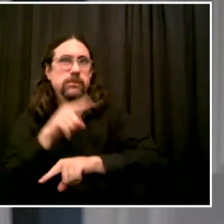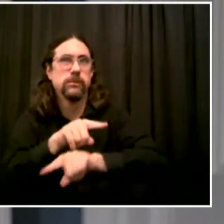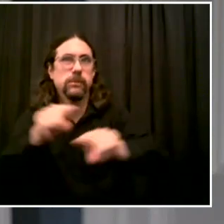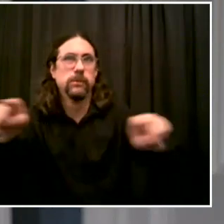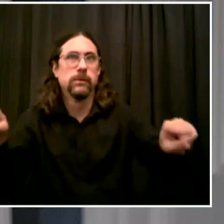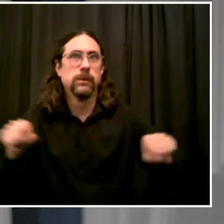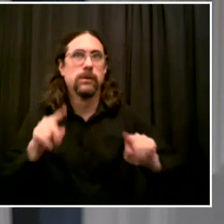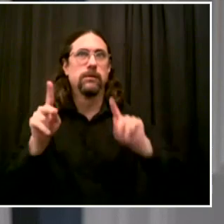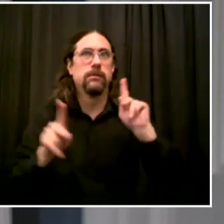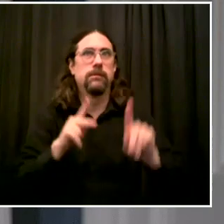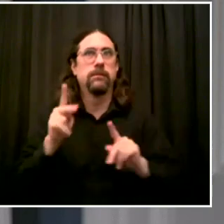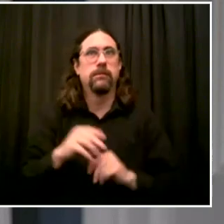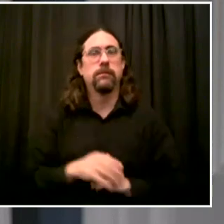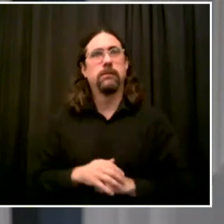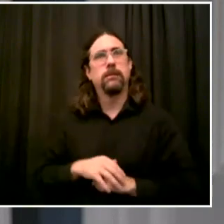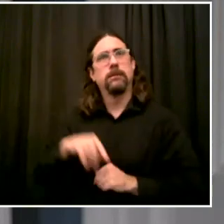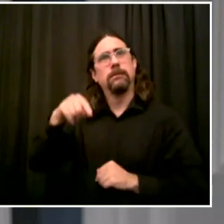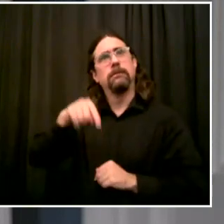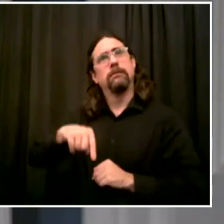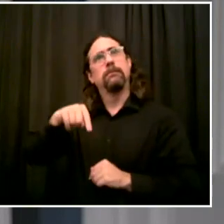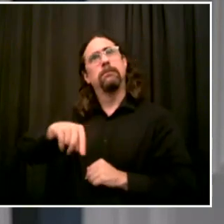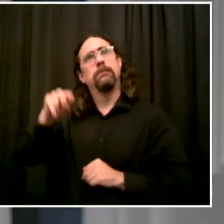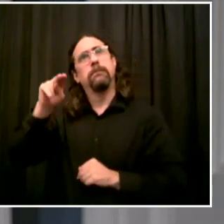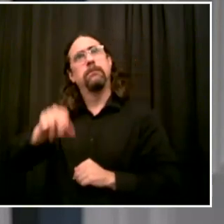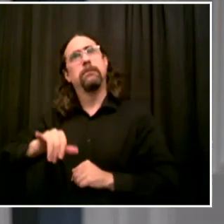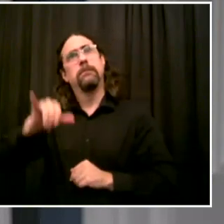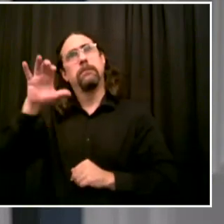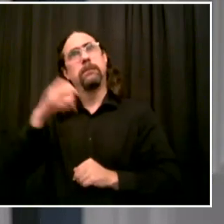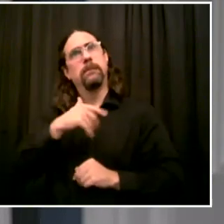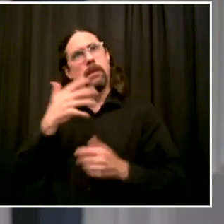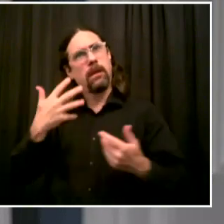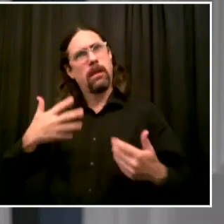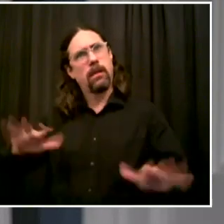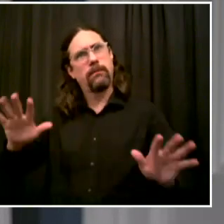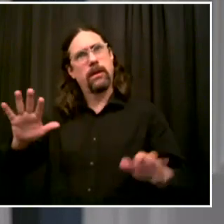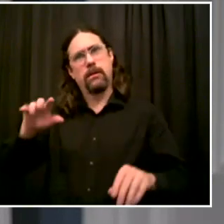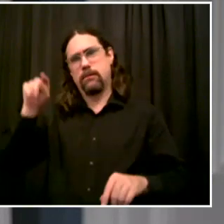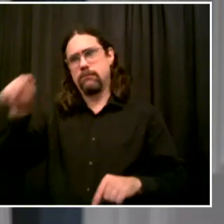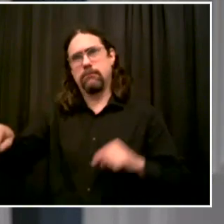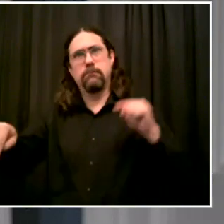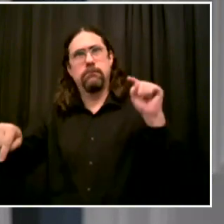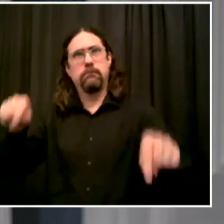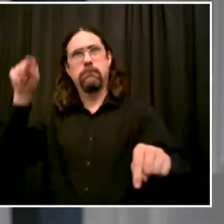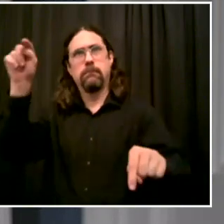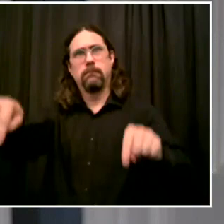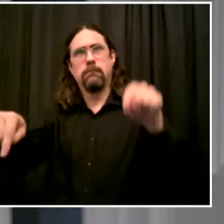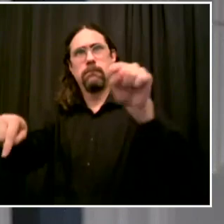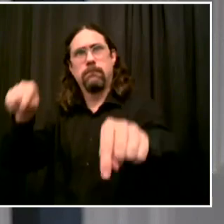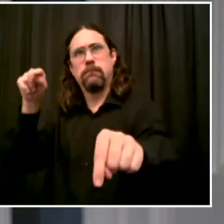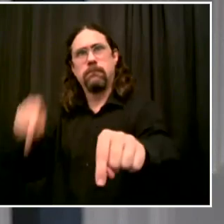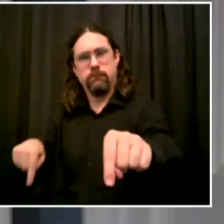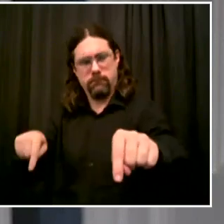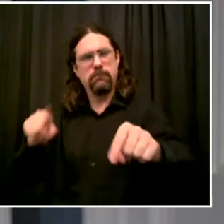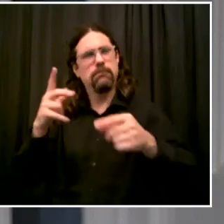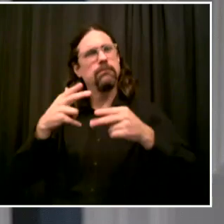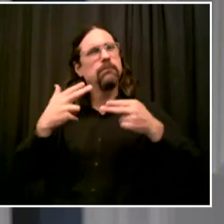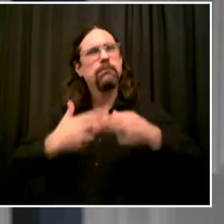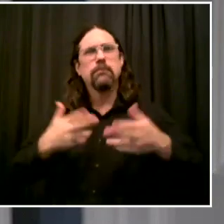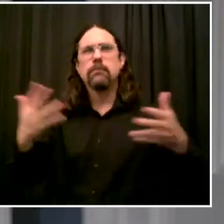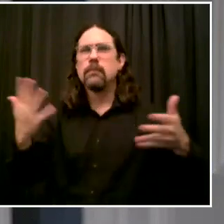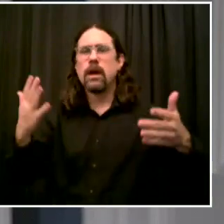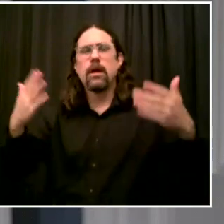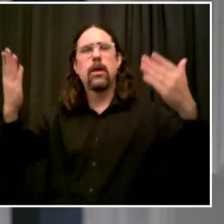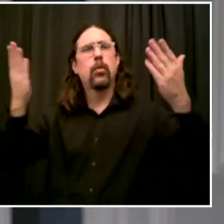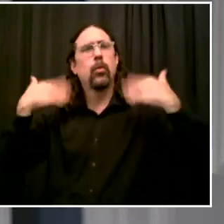It NYC measure that the mayor talked about and our new Cool Streets initiative. Our cooling options have been adapted this year